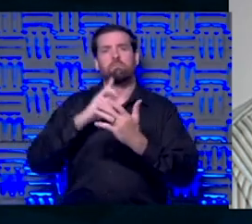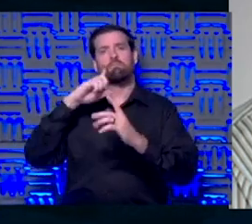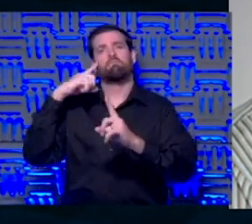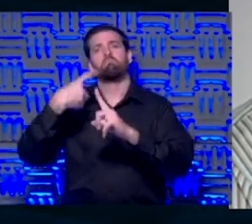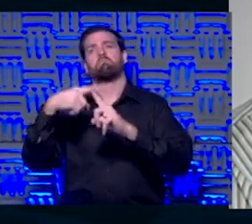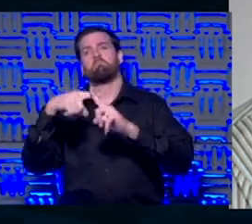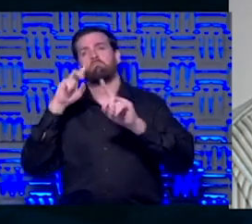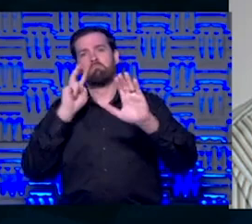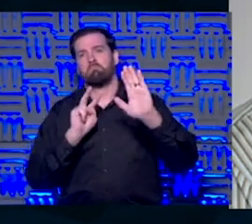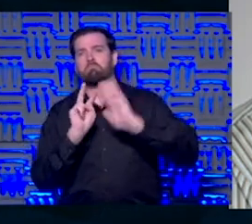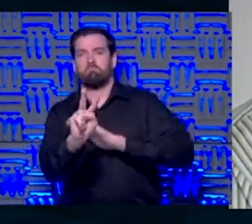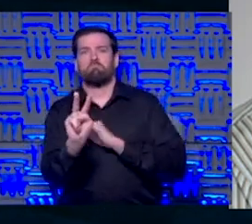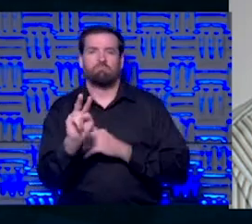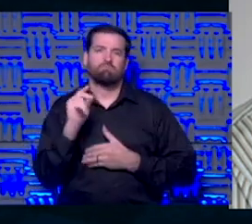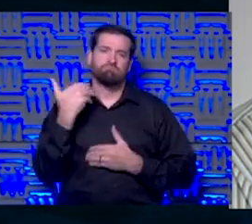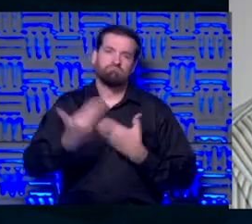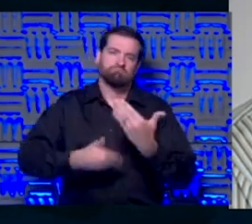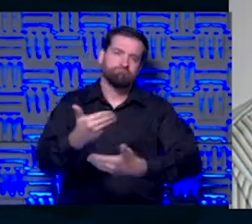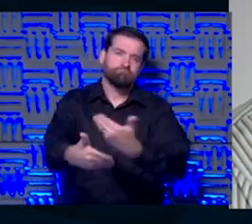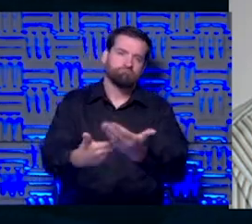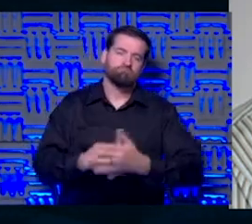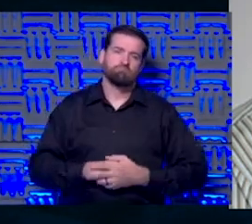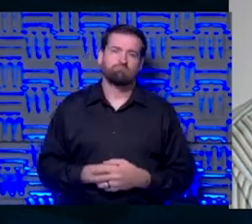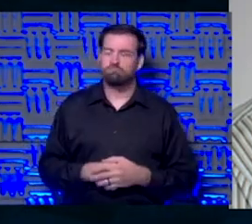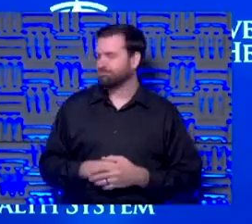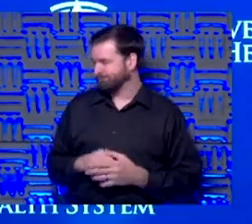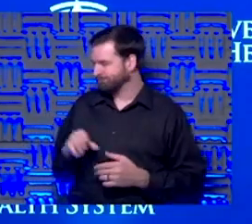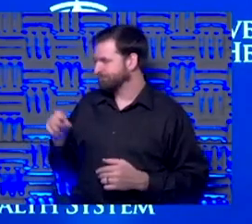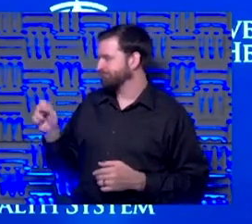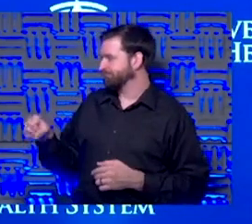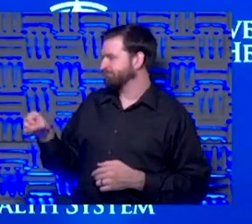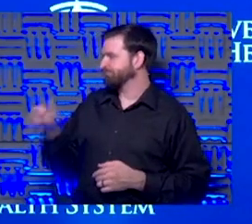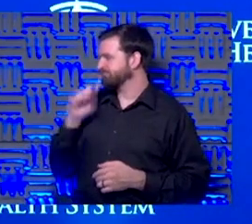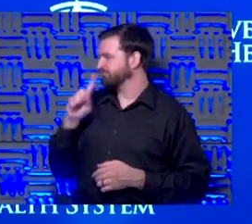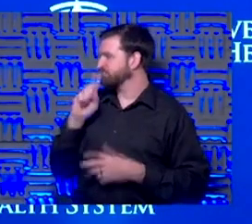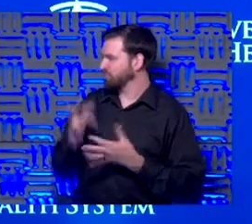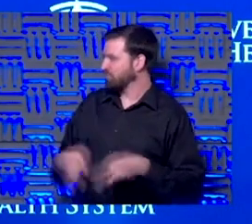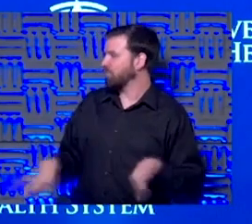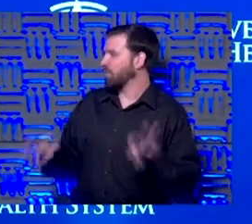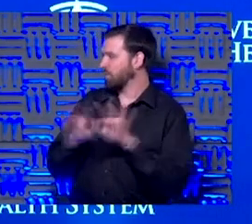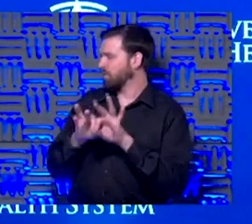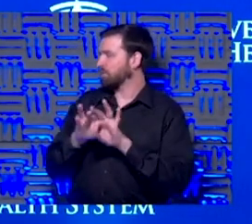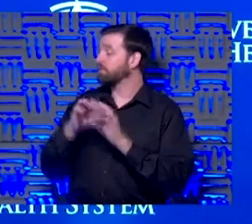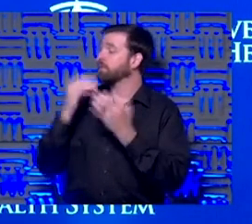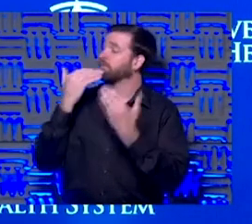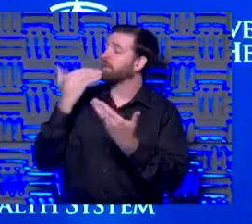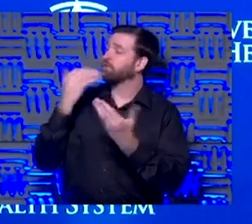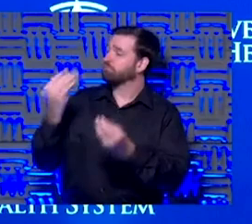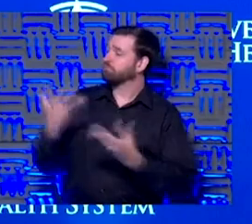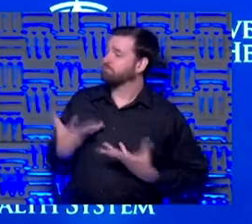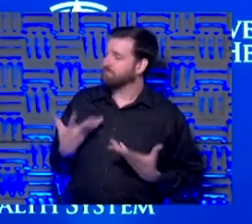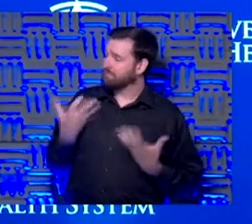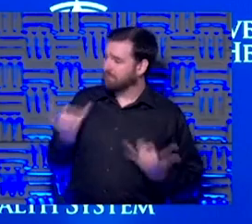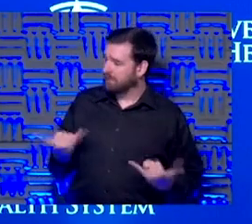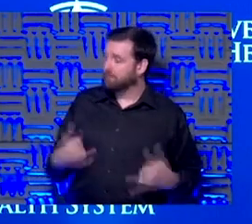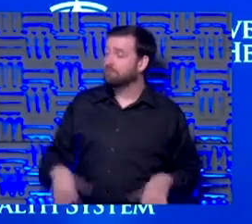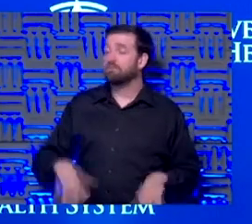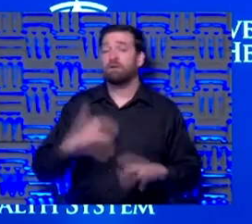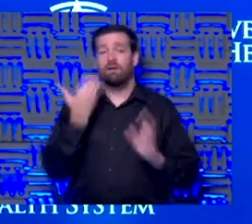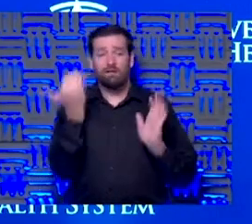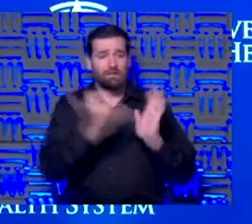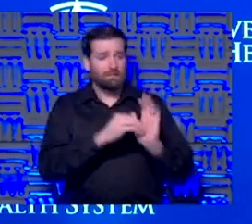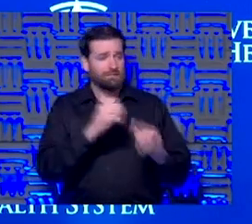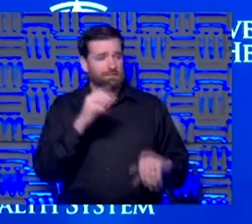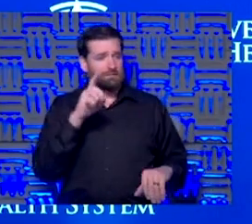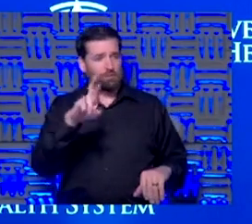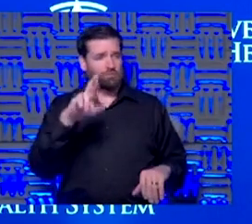forward to as we go forward. Yeah, and I think that's really important. And so thank you for being on the program today. And just to say, Dr. Greiner,